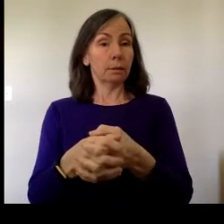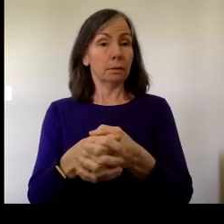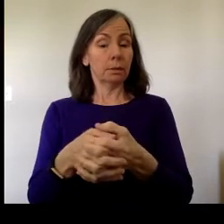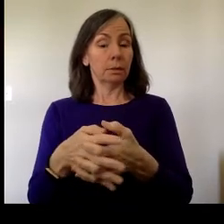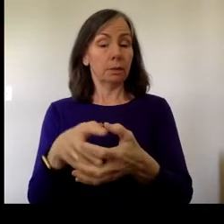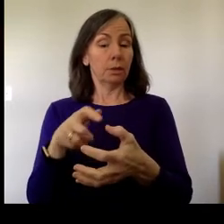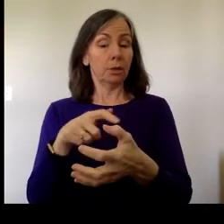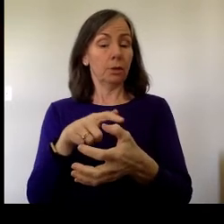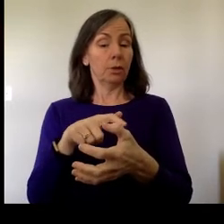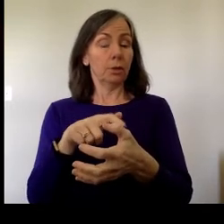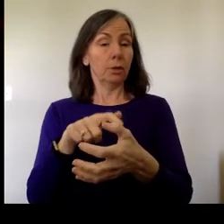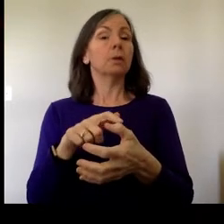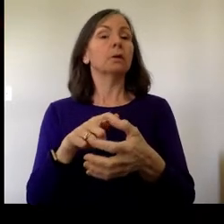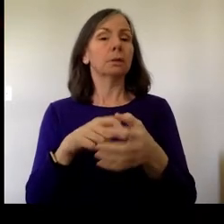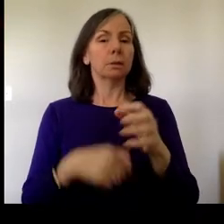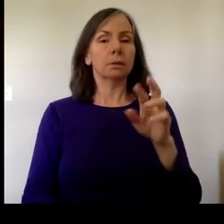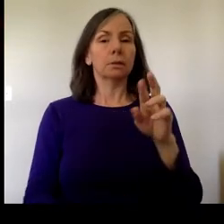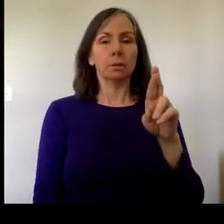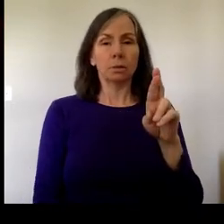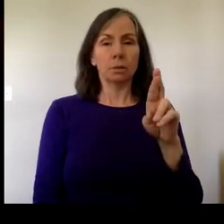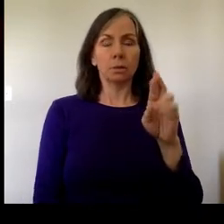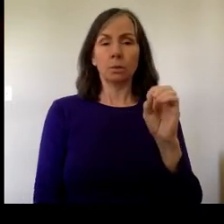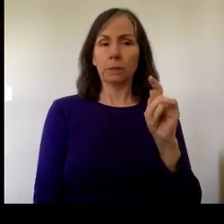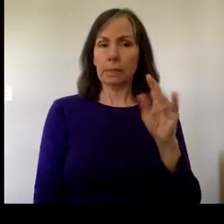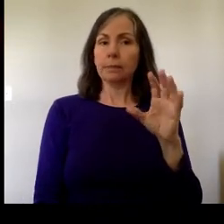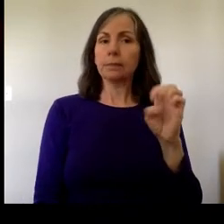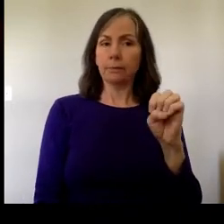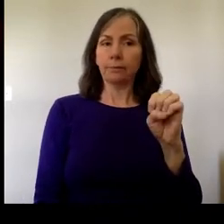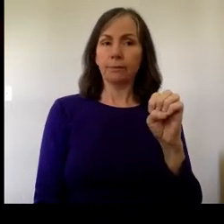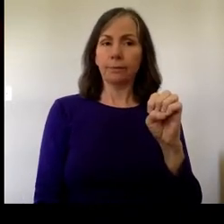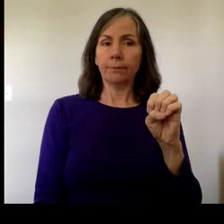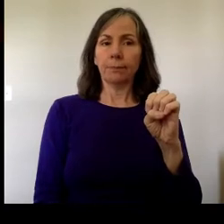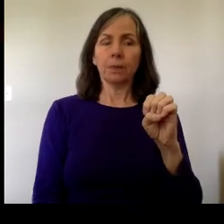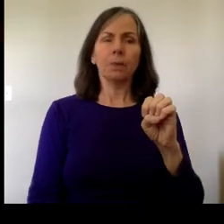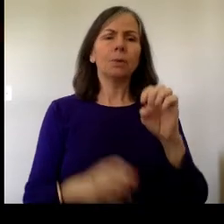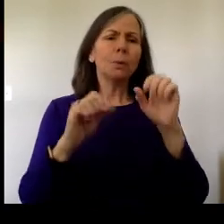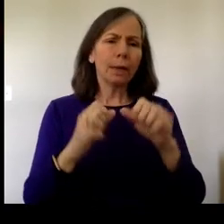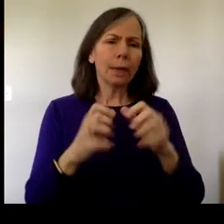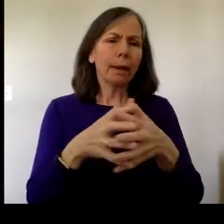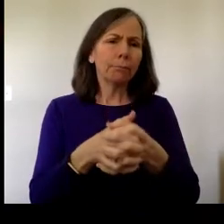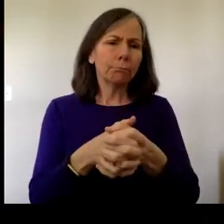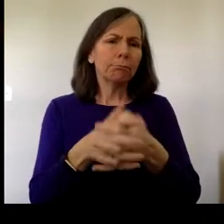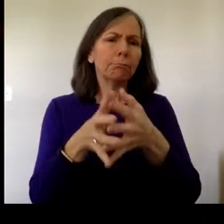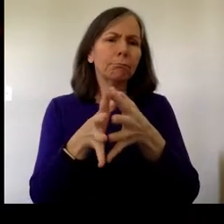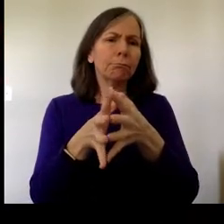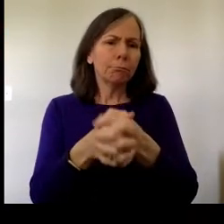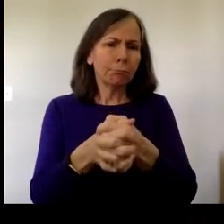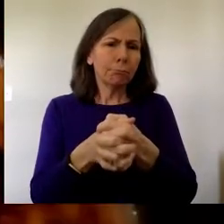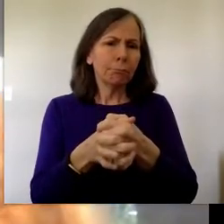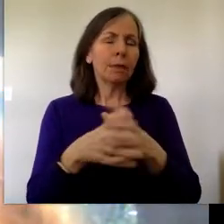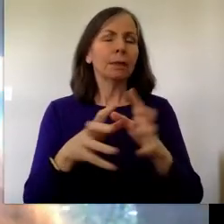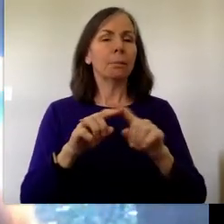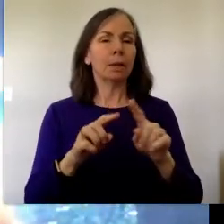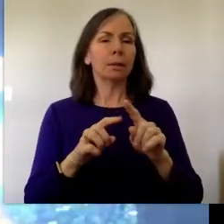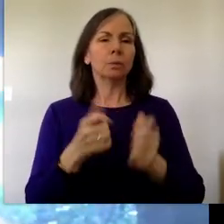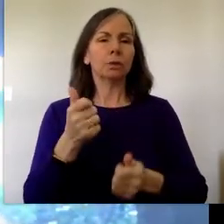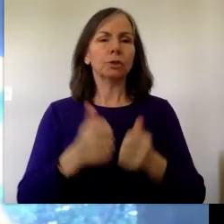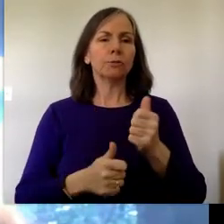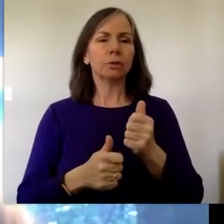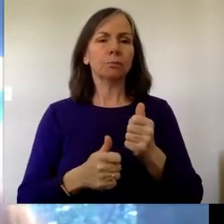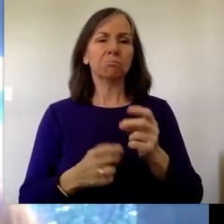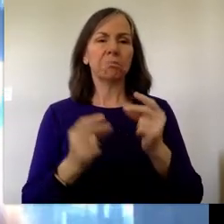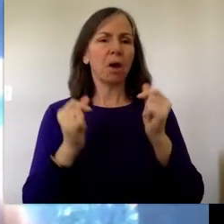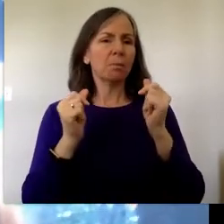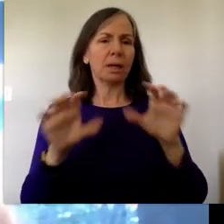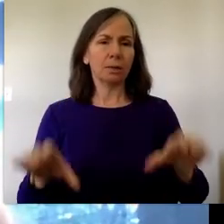either thumb on top, but whatever feels comfortable, that's the dominant. So I'll show you what to do here. So